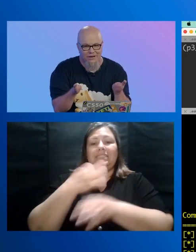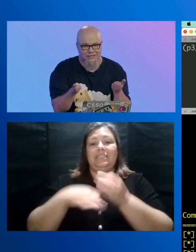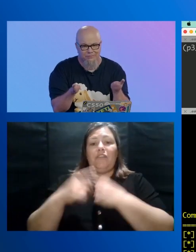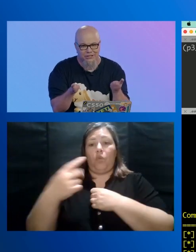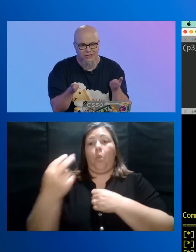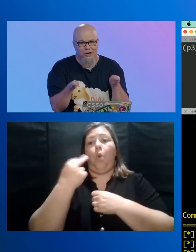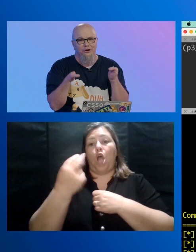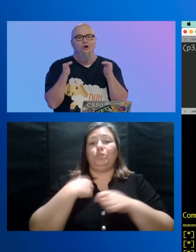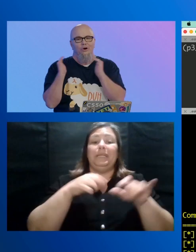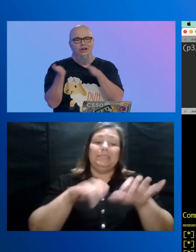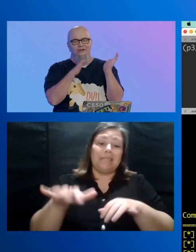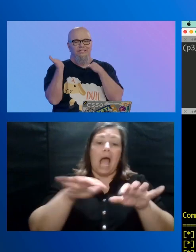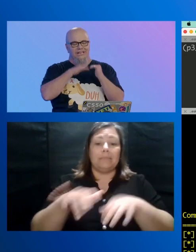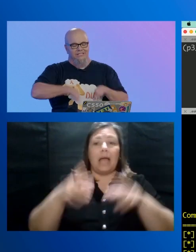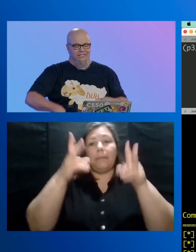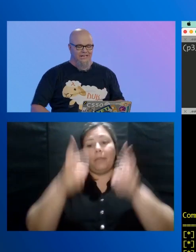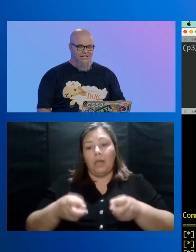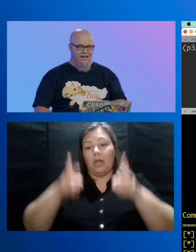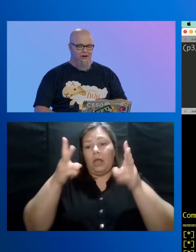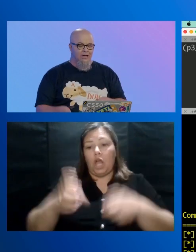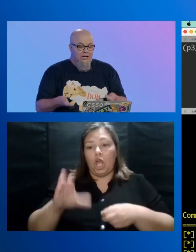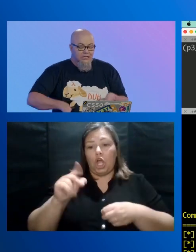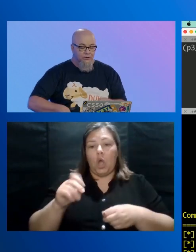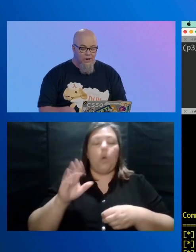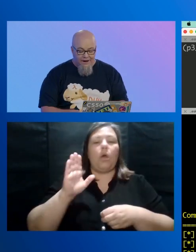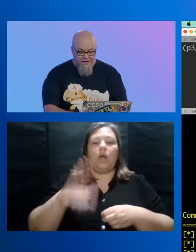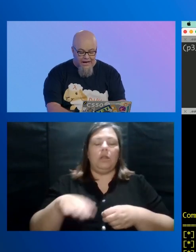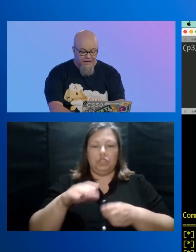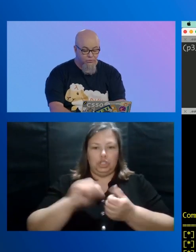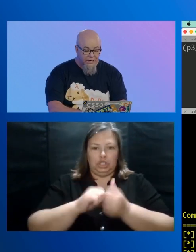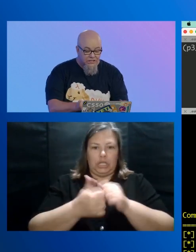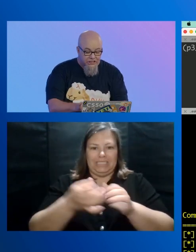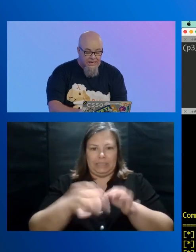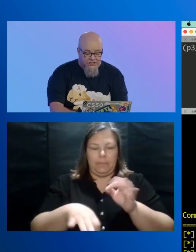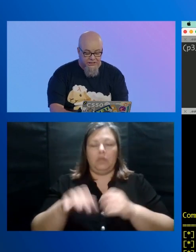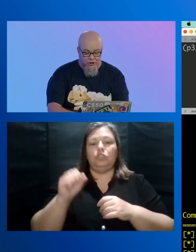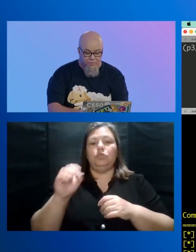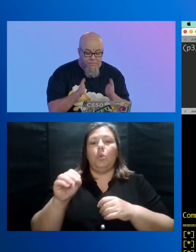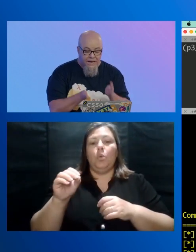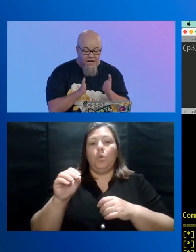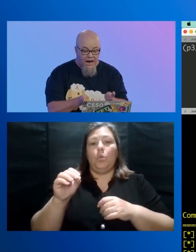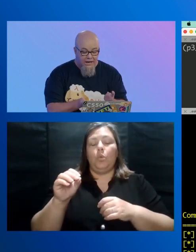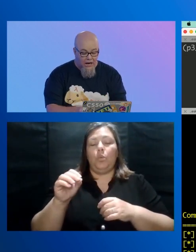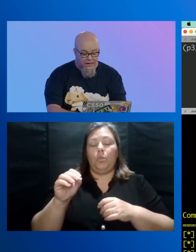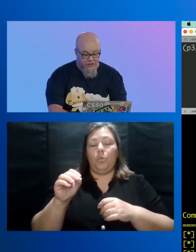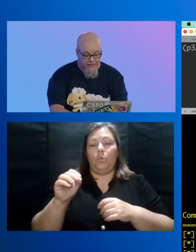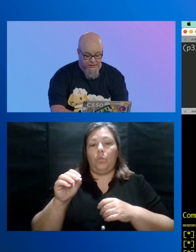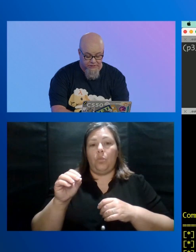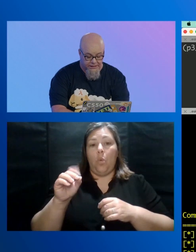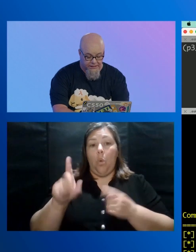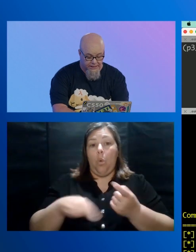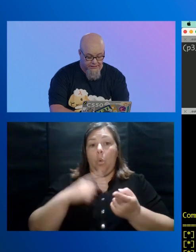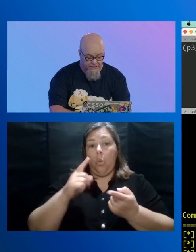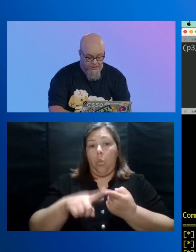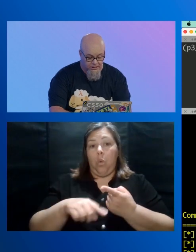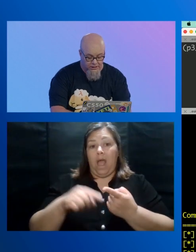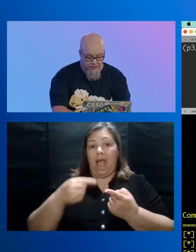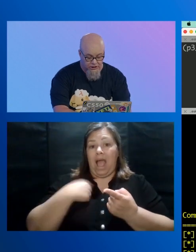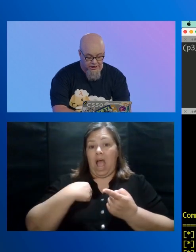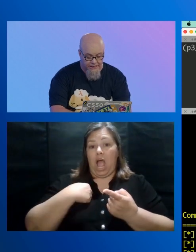copy and paste a bunch of code, we're going to use Git to change that out. So what I've got is we're going to change this, and the minute I change, I'm going to say